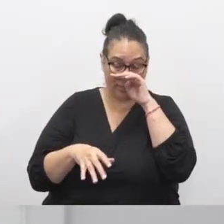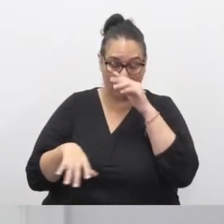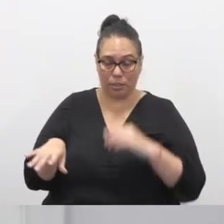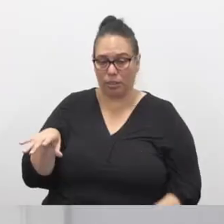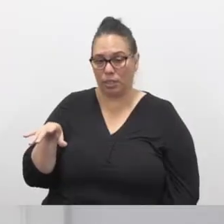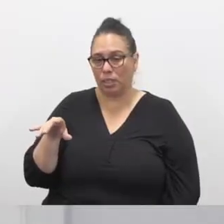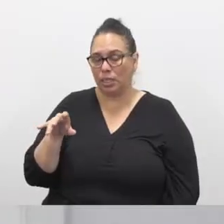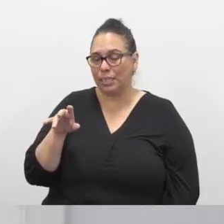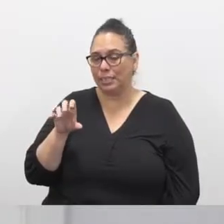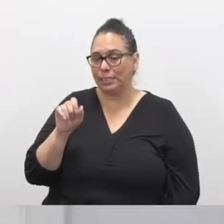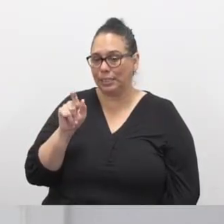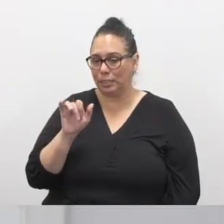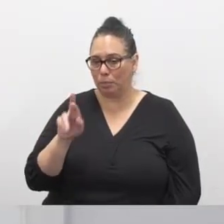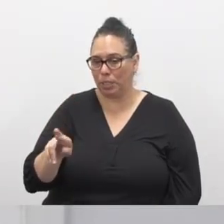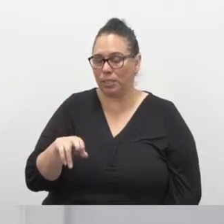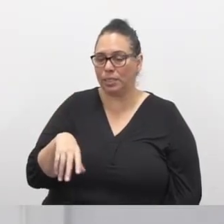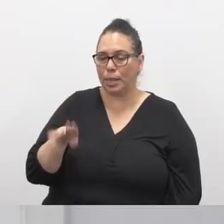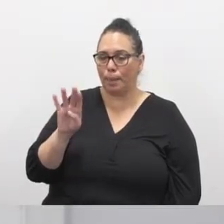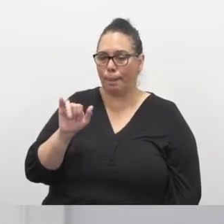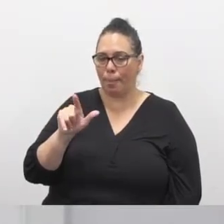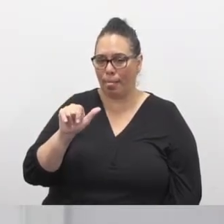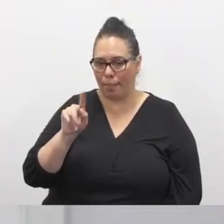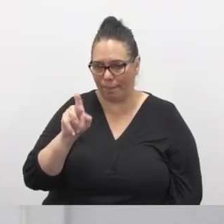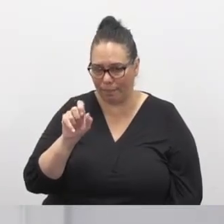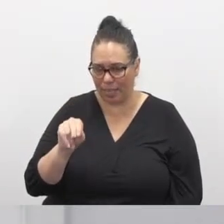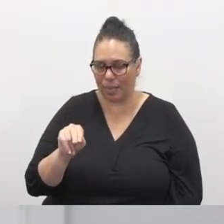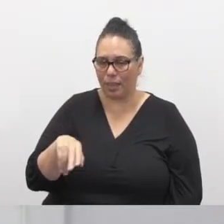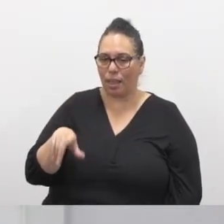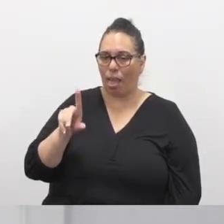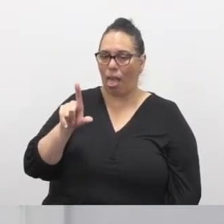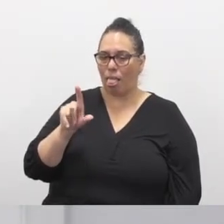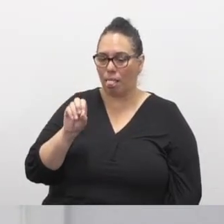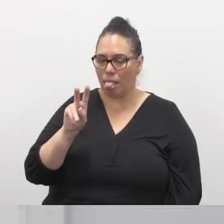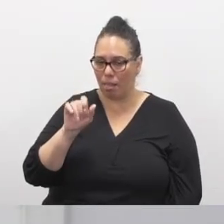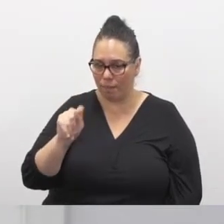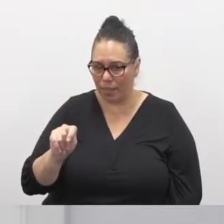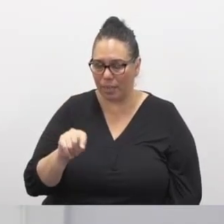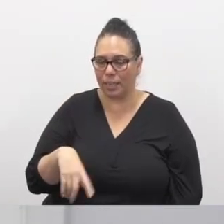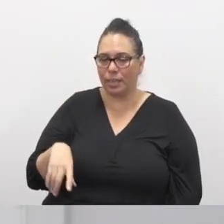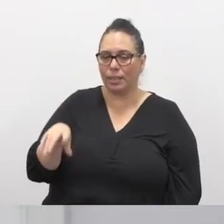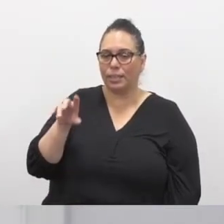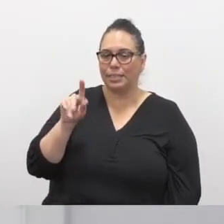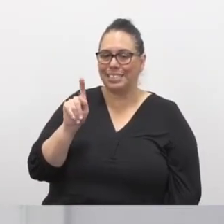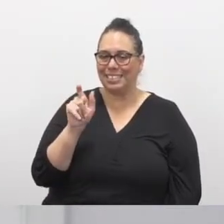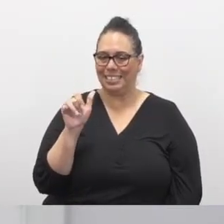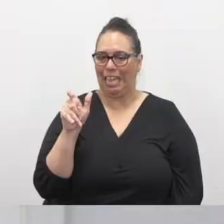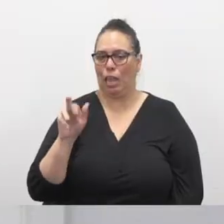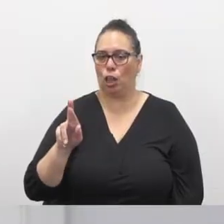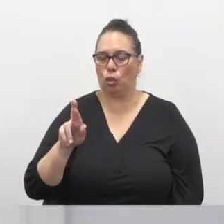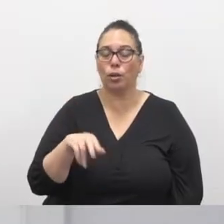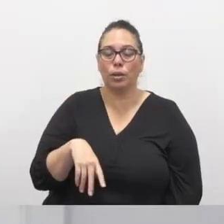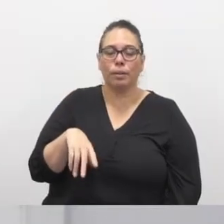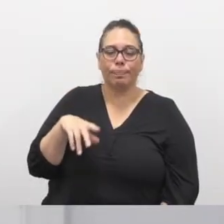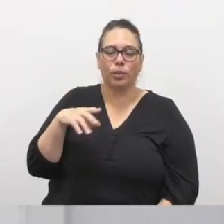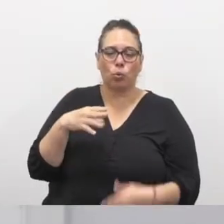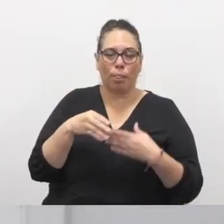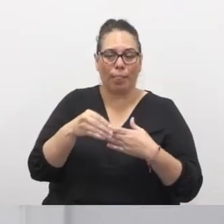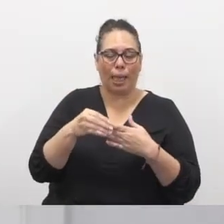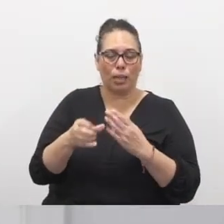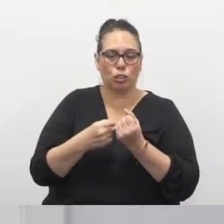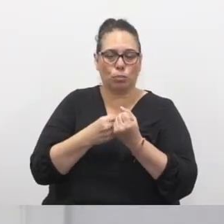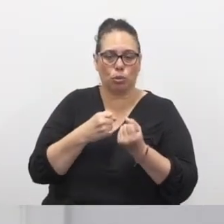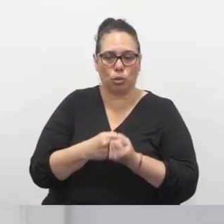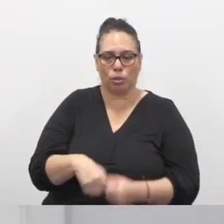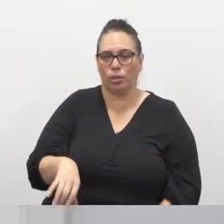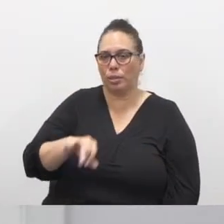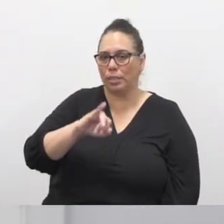Norma Spencer, Dr. Dana Belvin, Dr. Pam Levitt, and Dr. Alyssa Taylor-Stewart, who led and supported Gerald